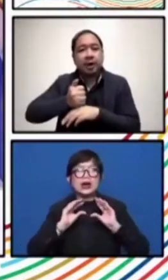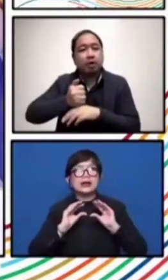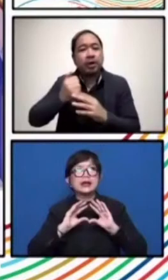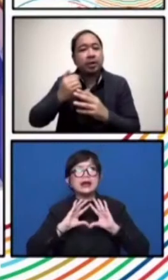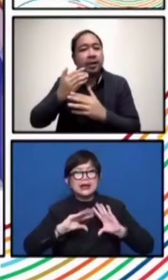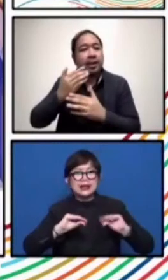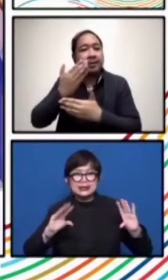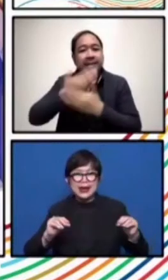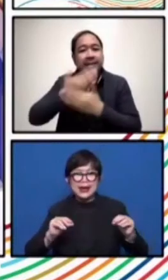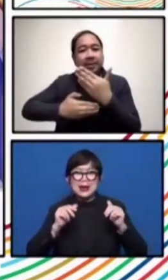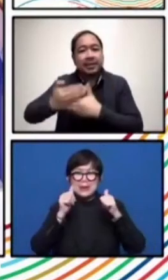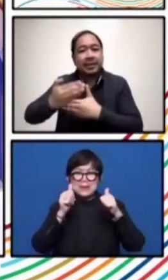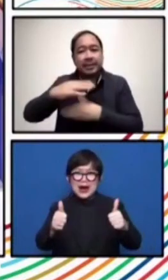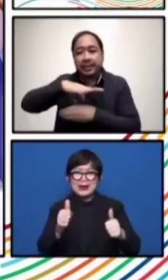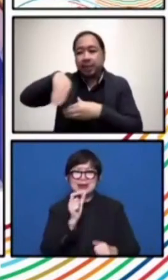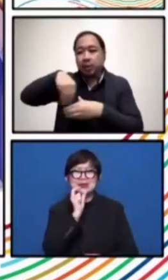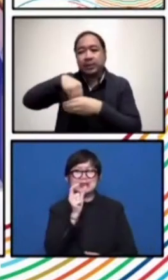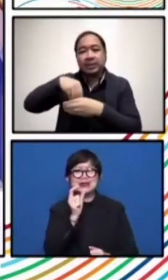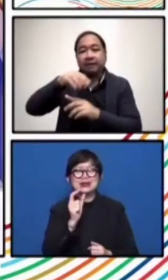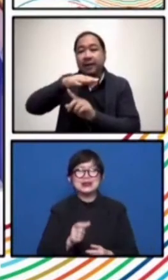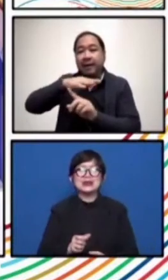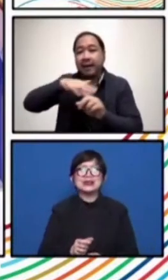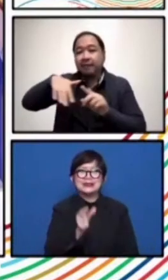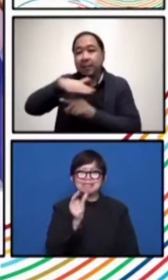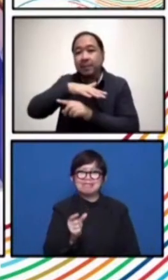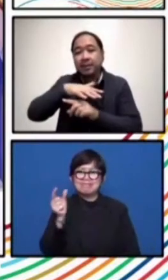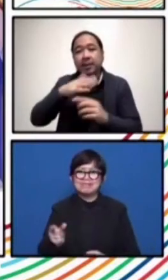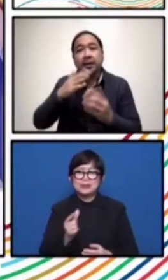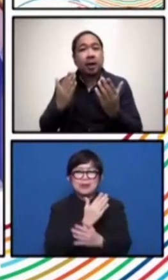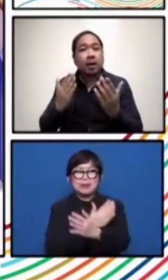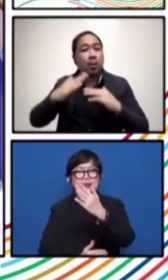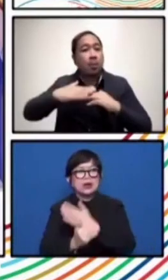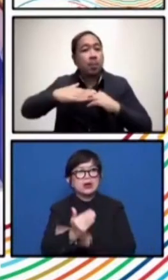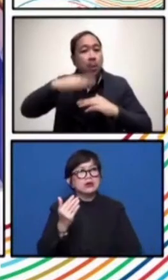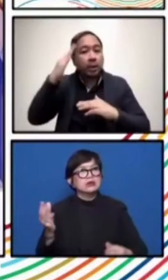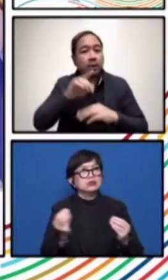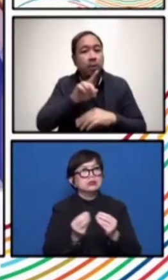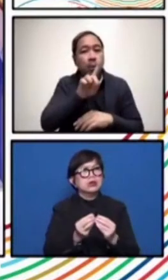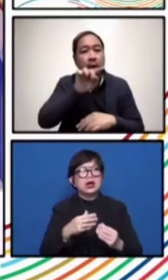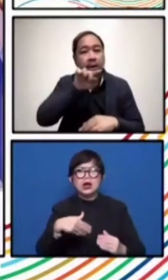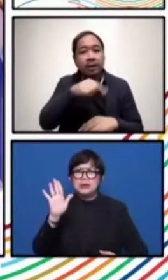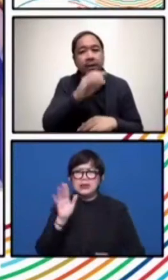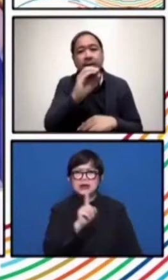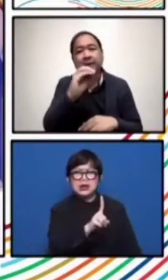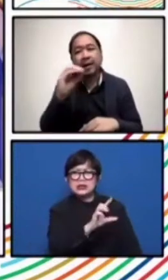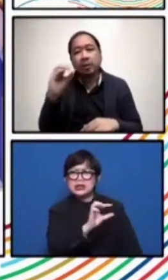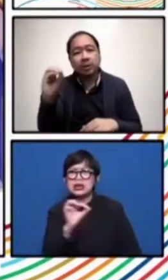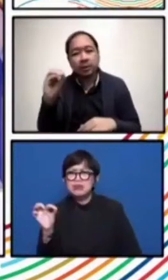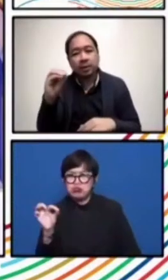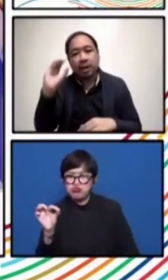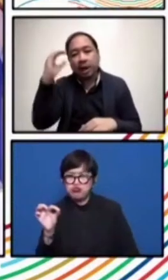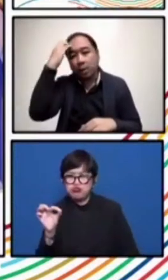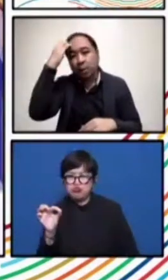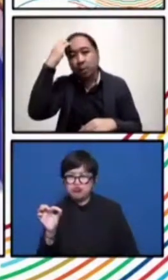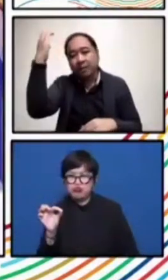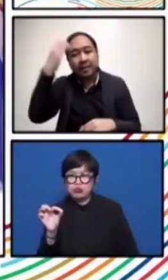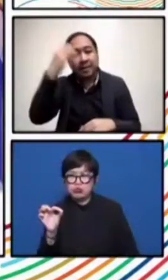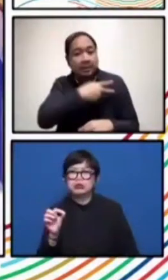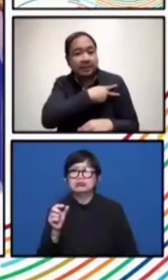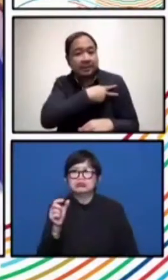thousand employees both private and government have been trained to accommodate to the employees